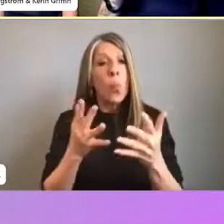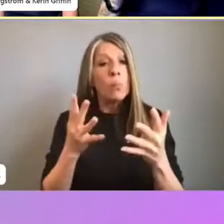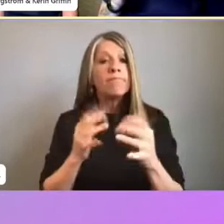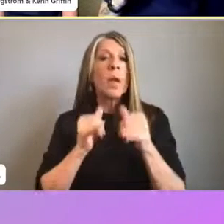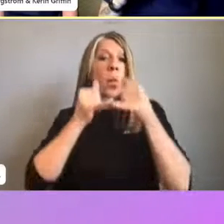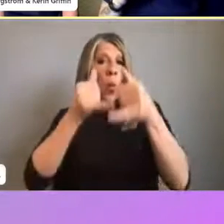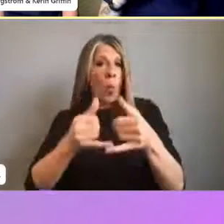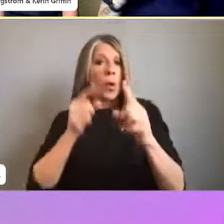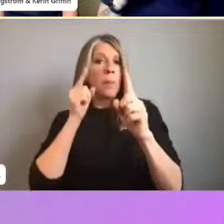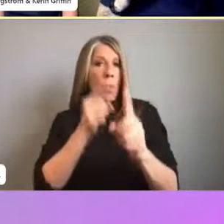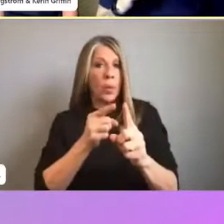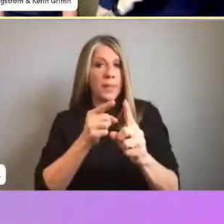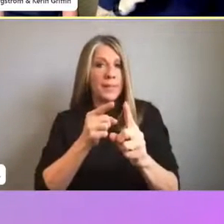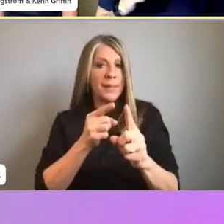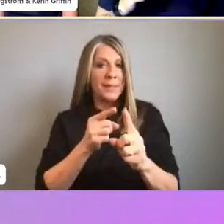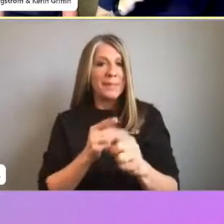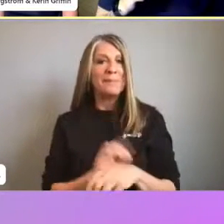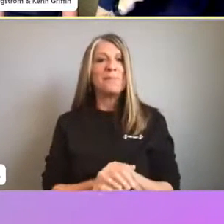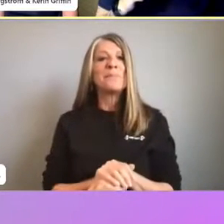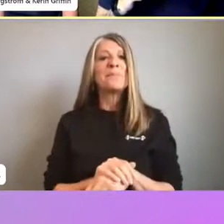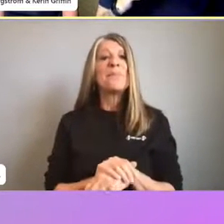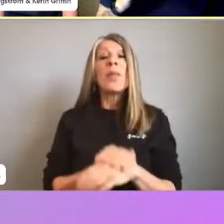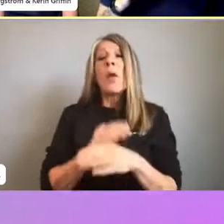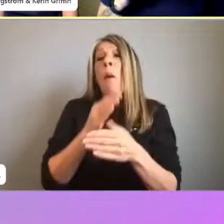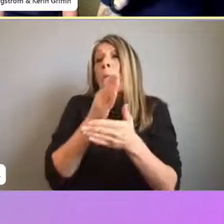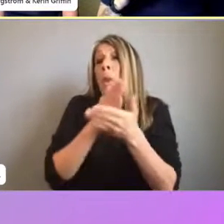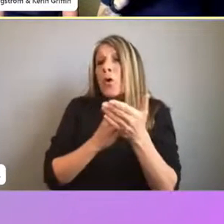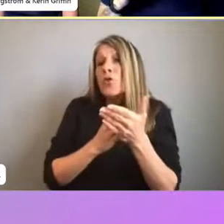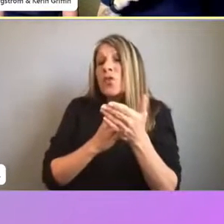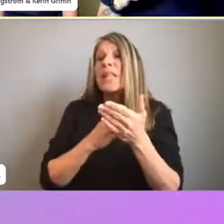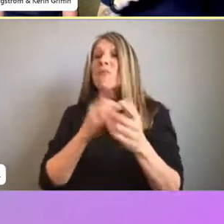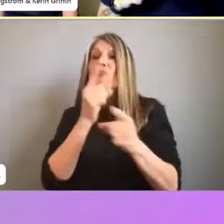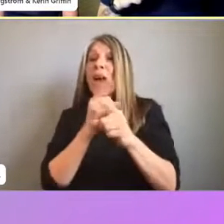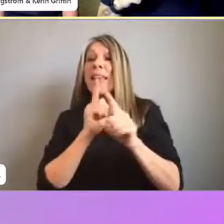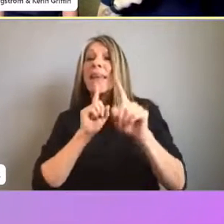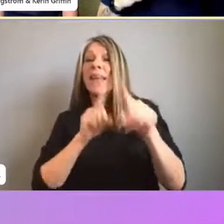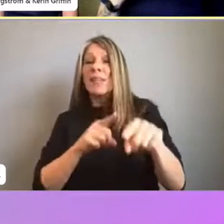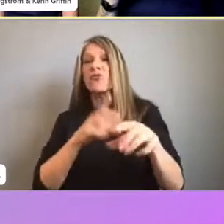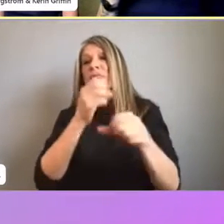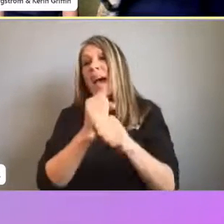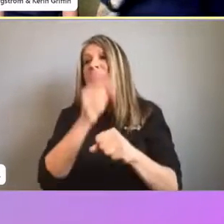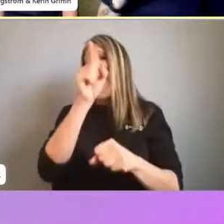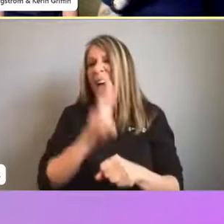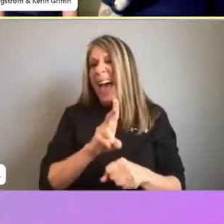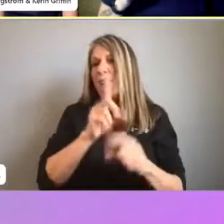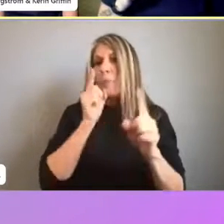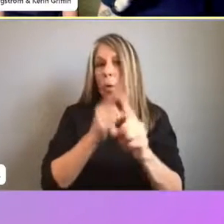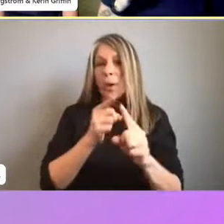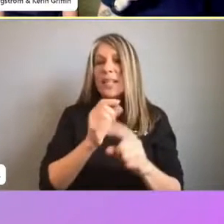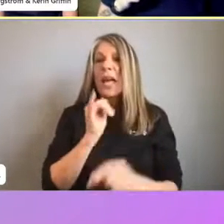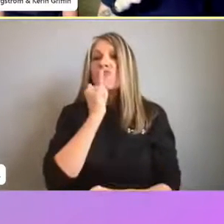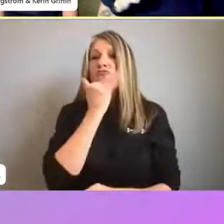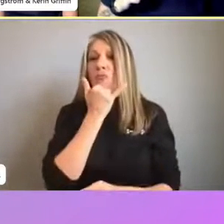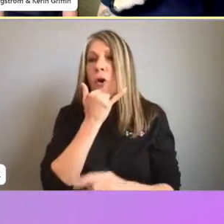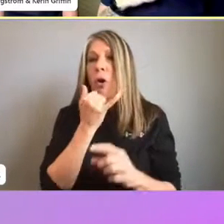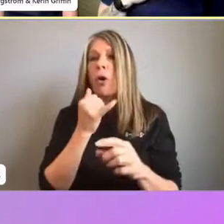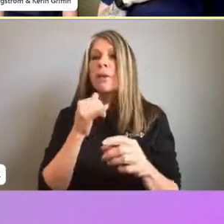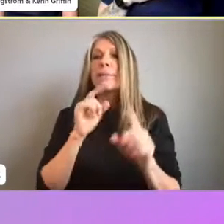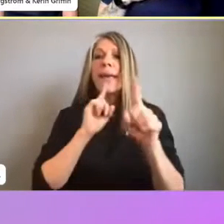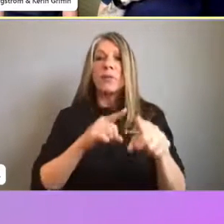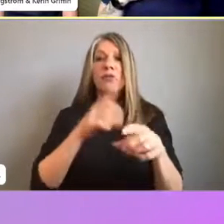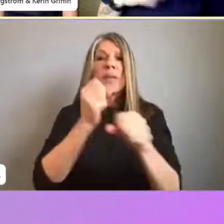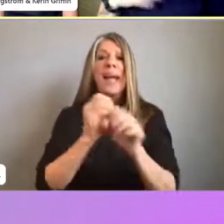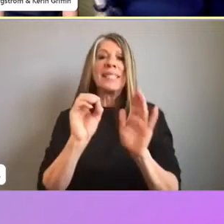points. Partially correct answers were provided half points, and incorrect answers received 0